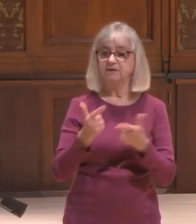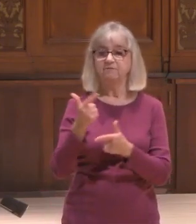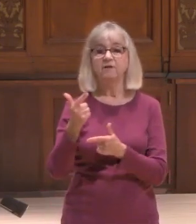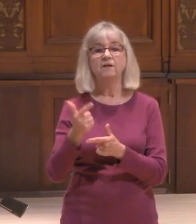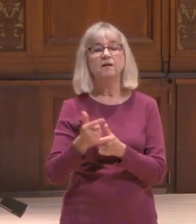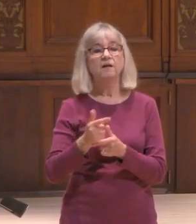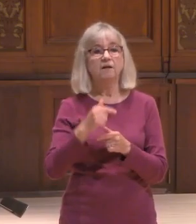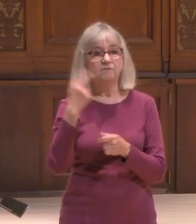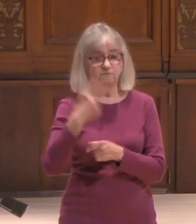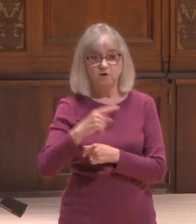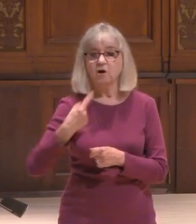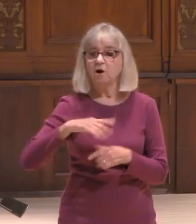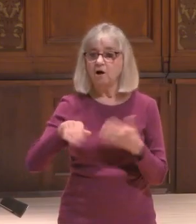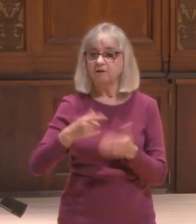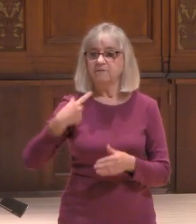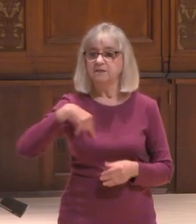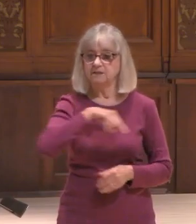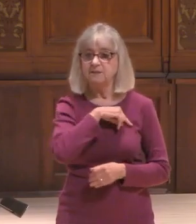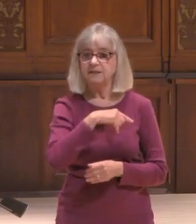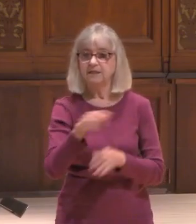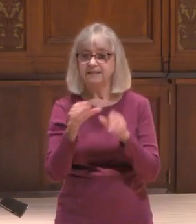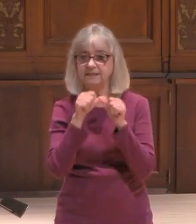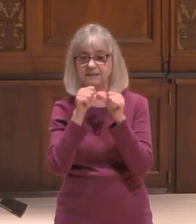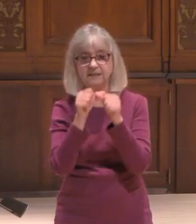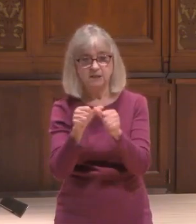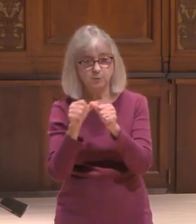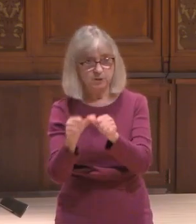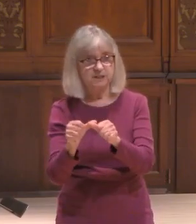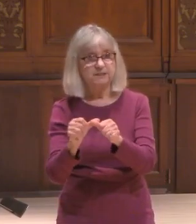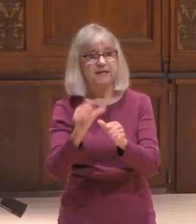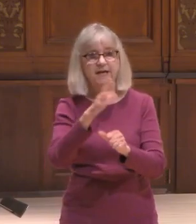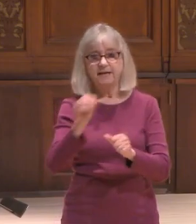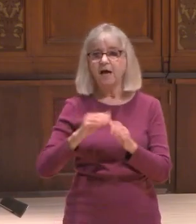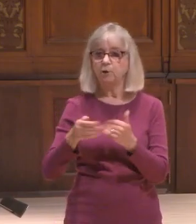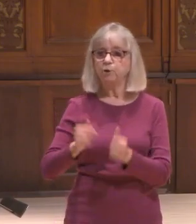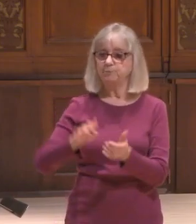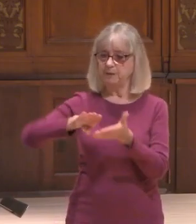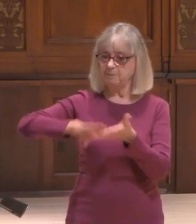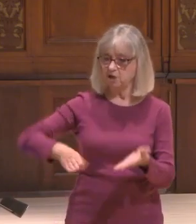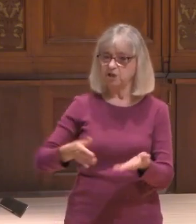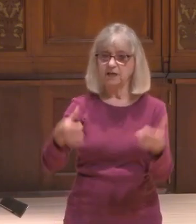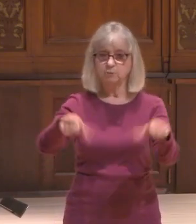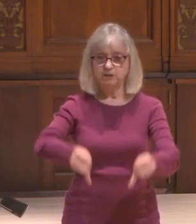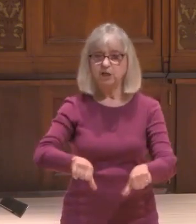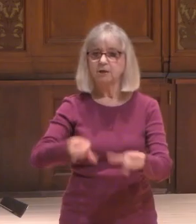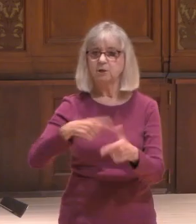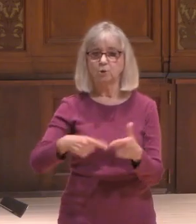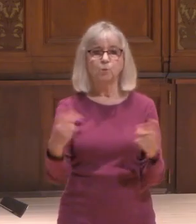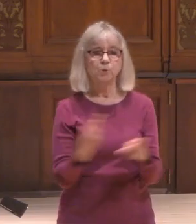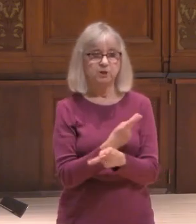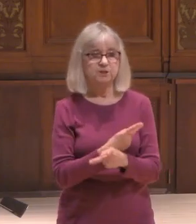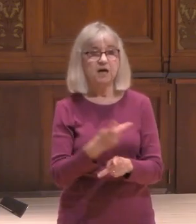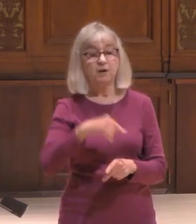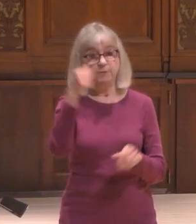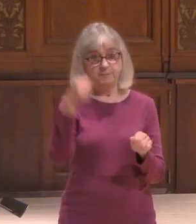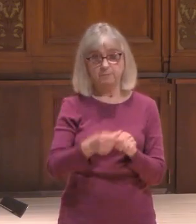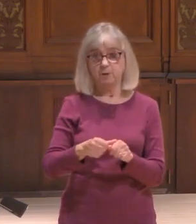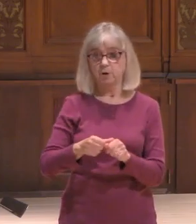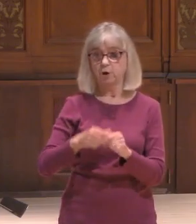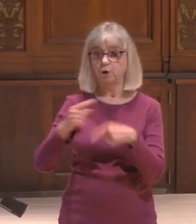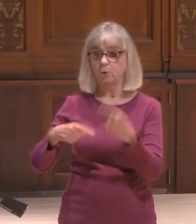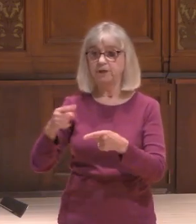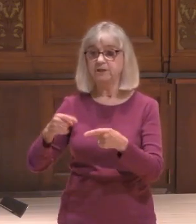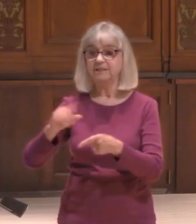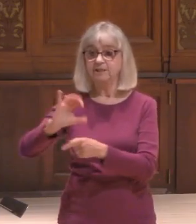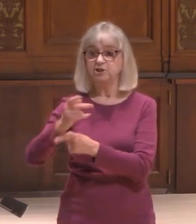others continually, and how you could be marginalized, rejected, or worse. I remember going to the